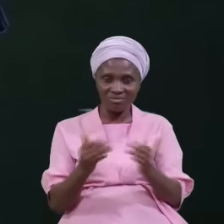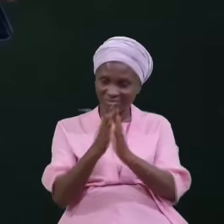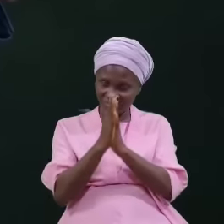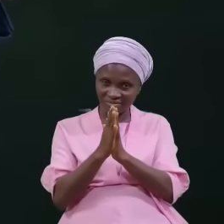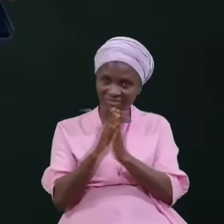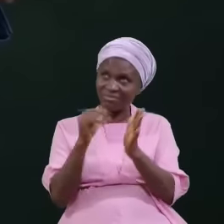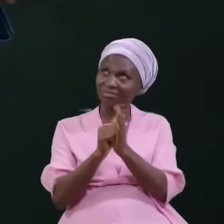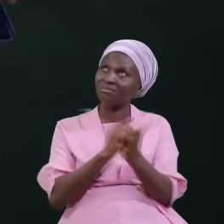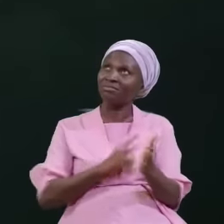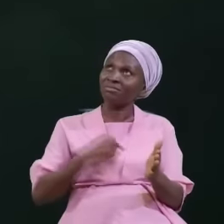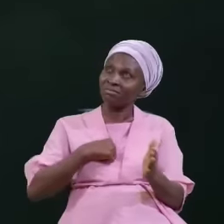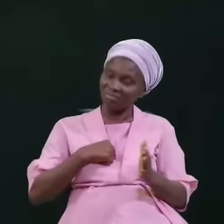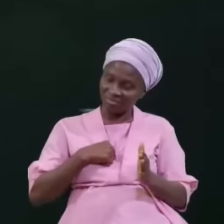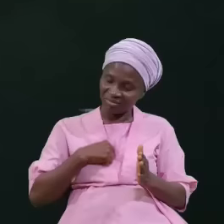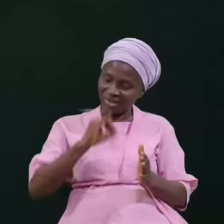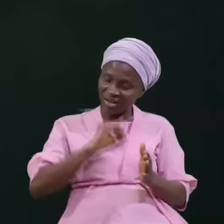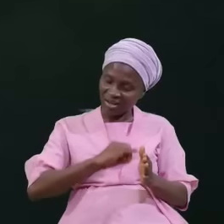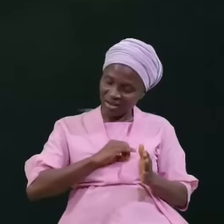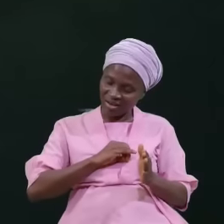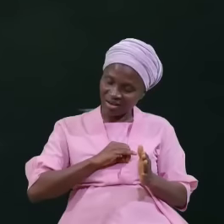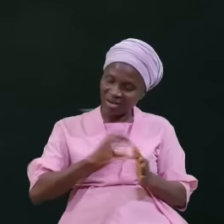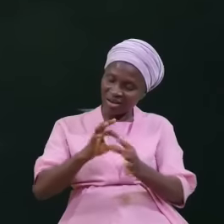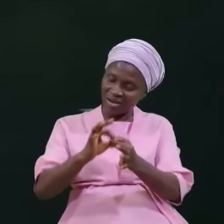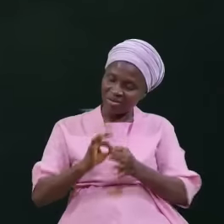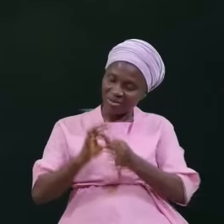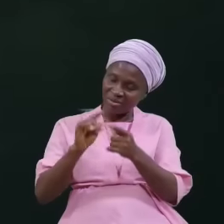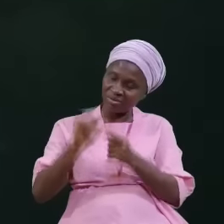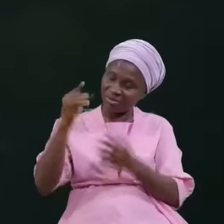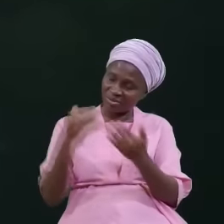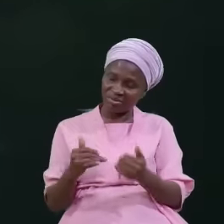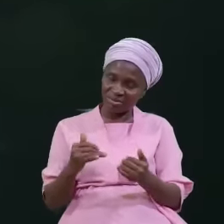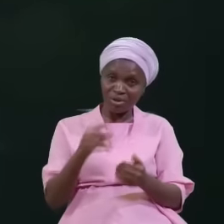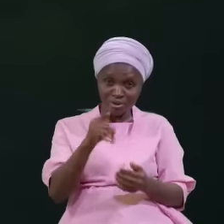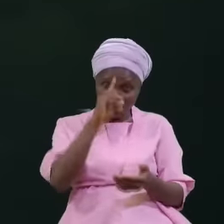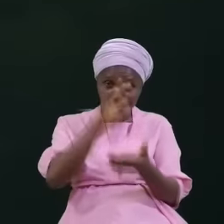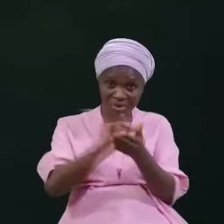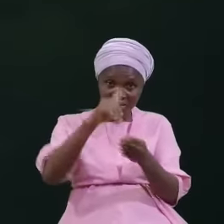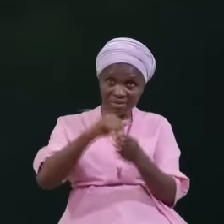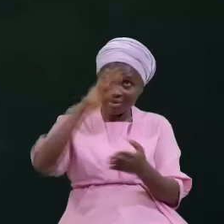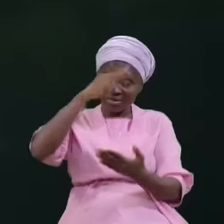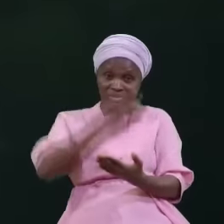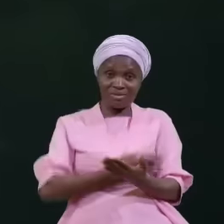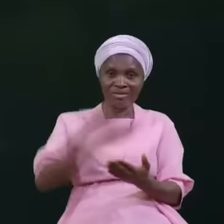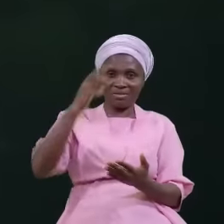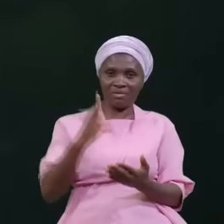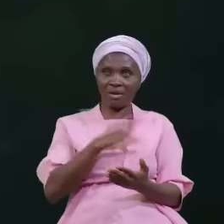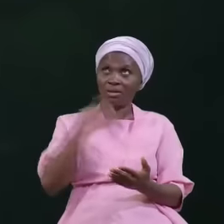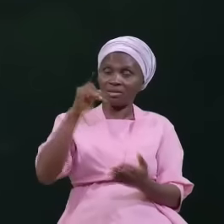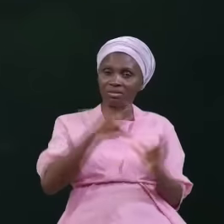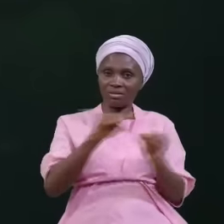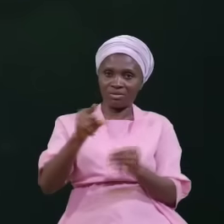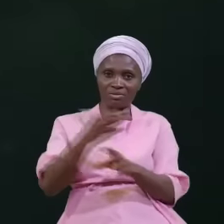now. You believe in the Son of God, and it sets you free.